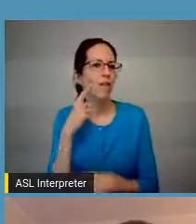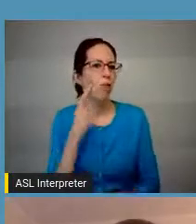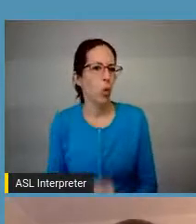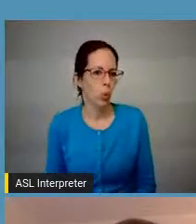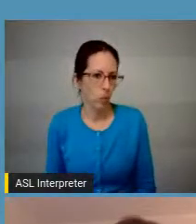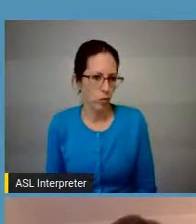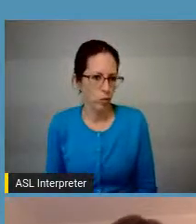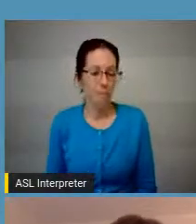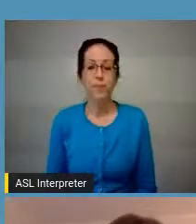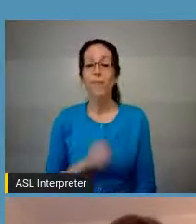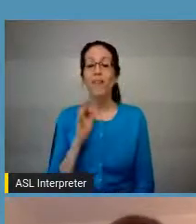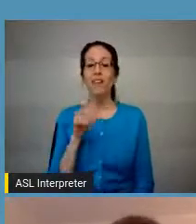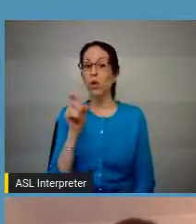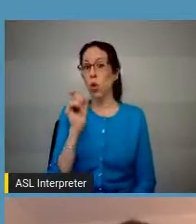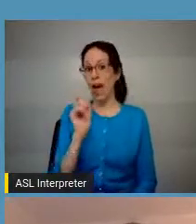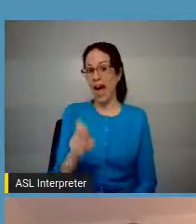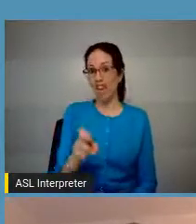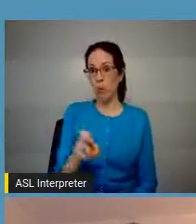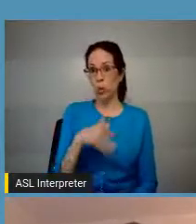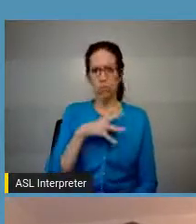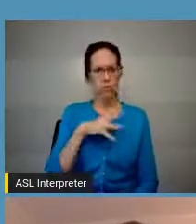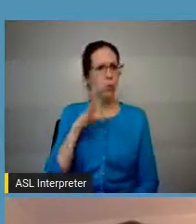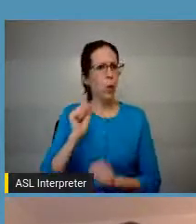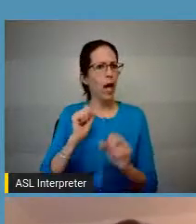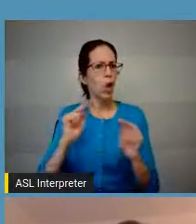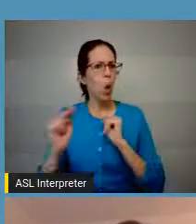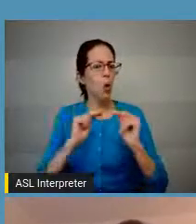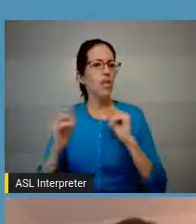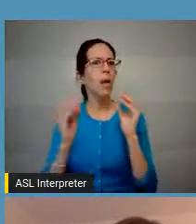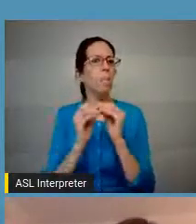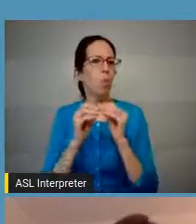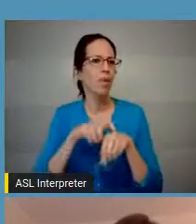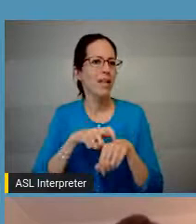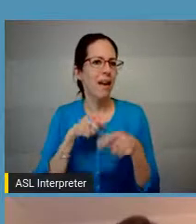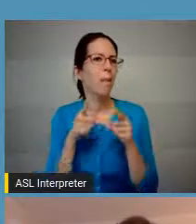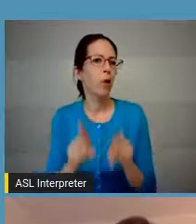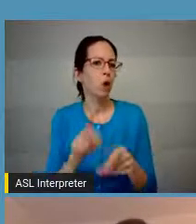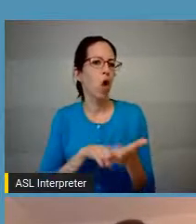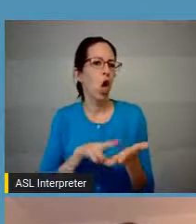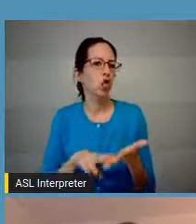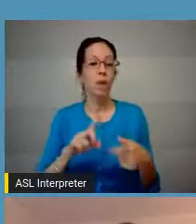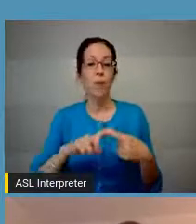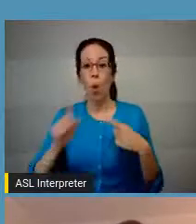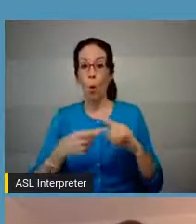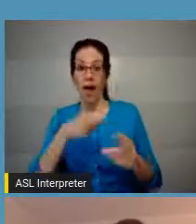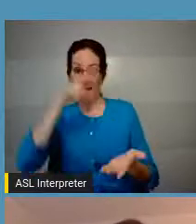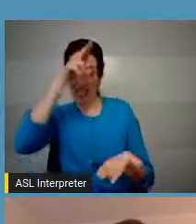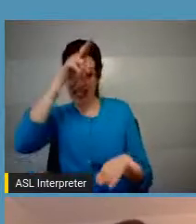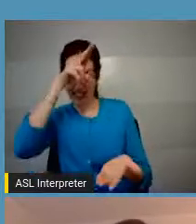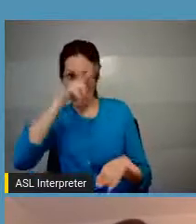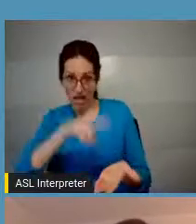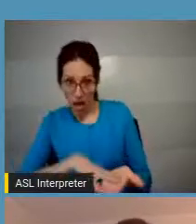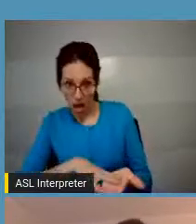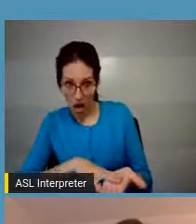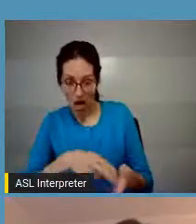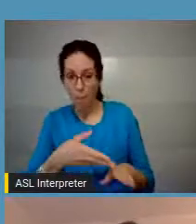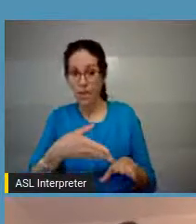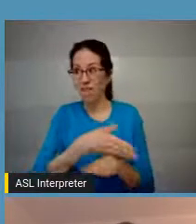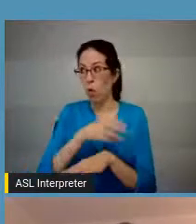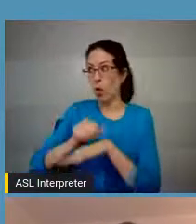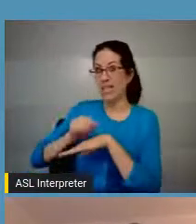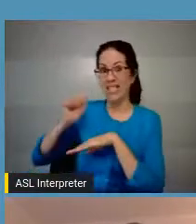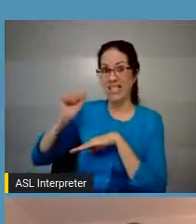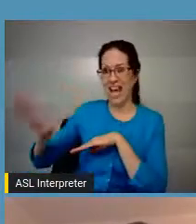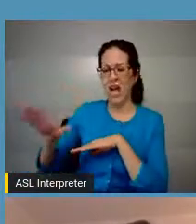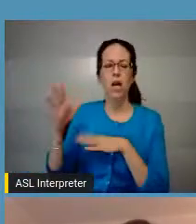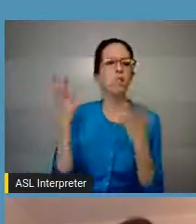If you need to, negotiate a longer window in your contract, but when you sign the contract, before you've sent anything to them, this window has been